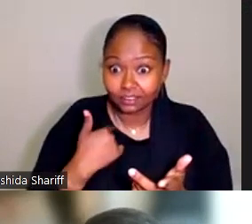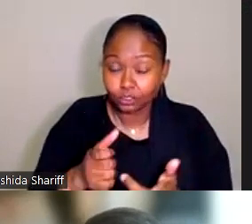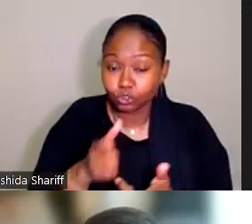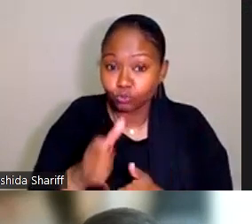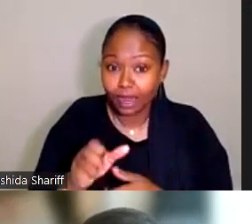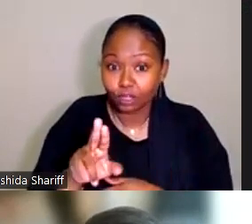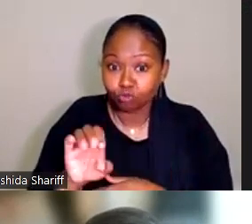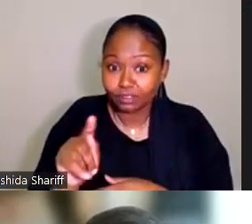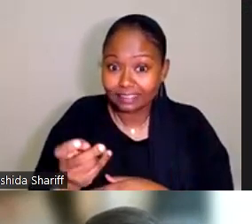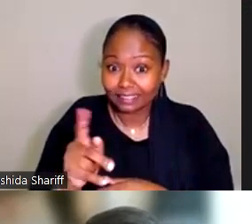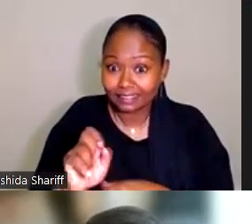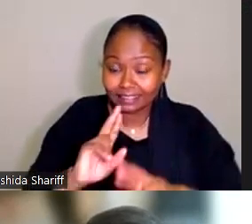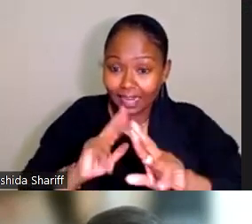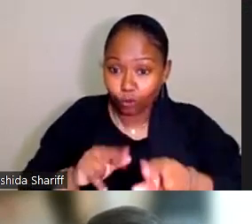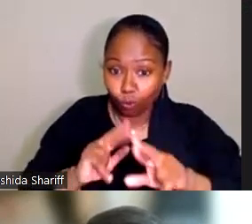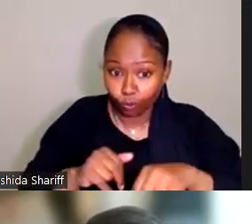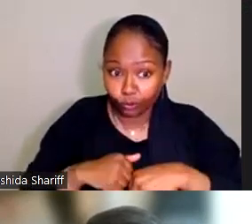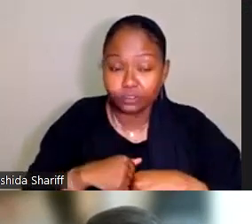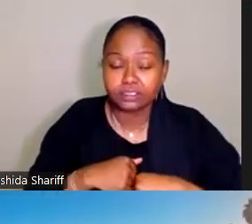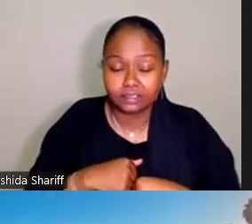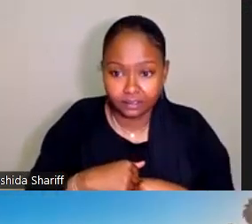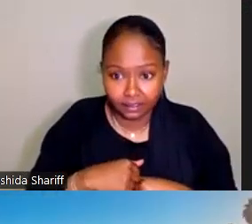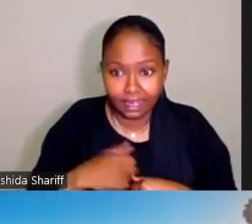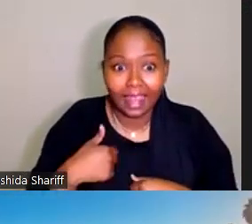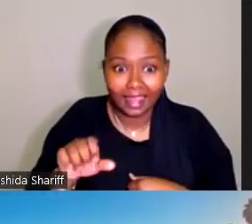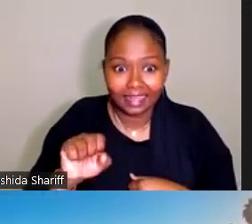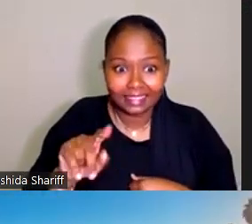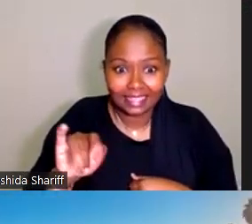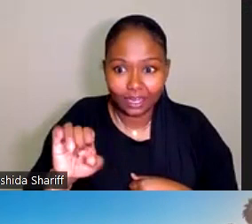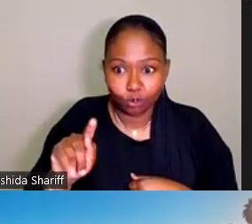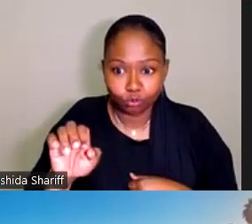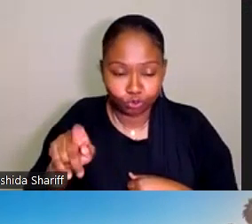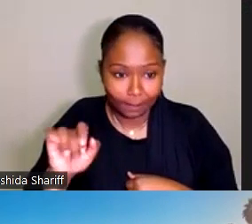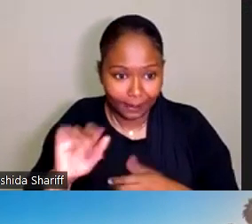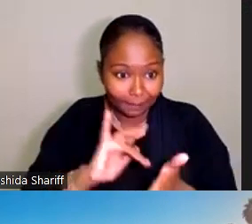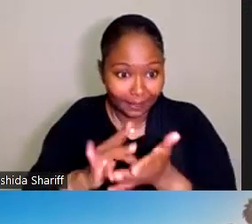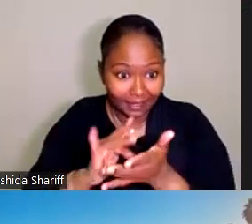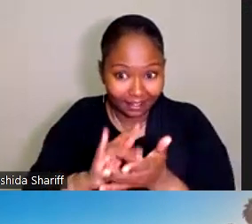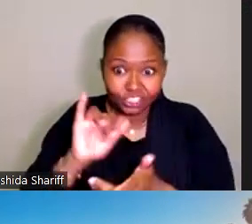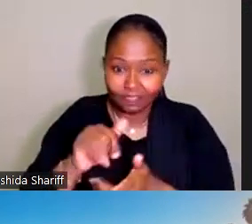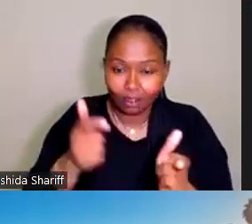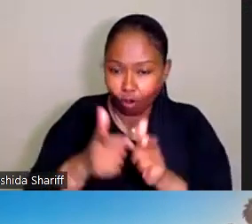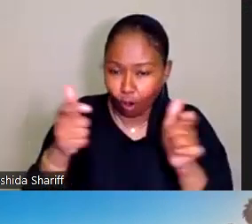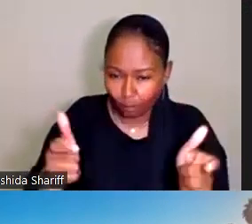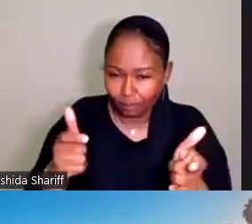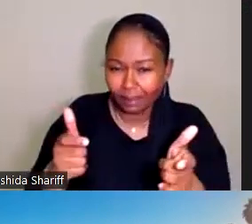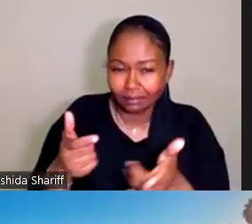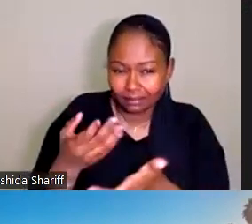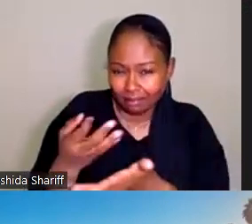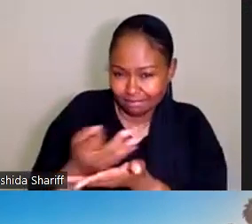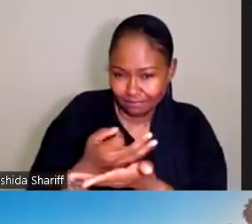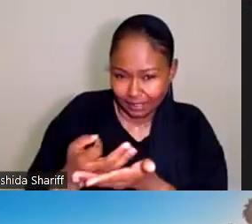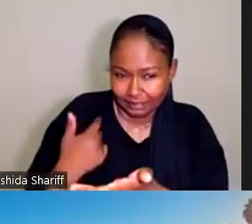the physician orders of life-sustaining treatment, and psychotropic medications are I would say our biggest ones. We're actually in the process of collecting our